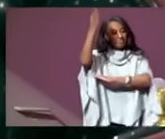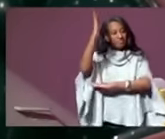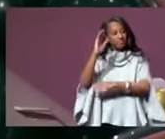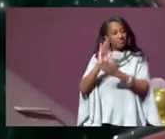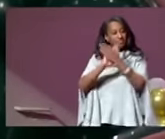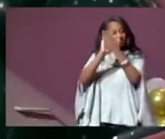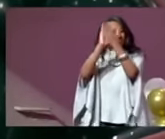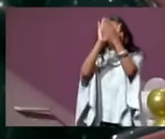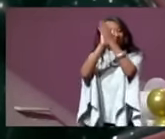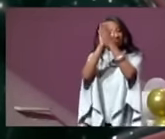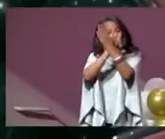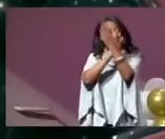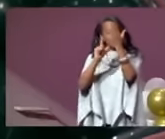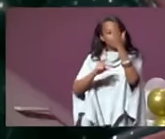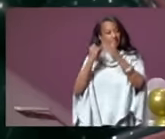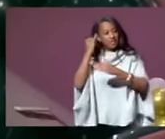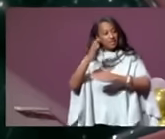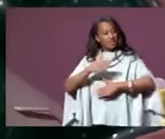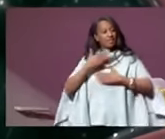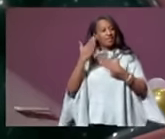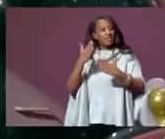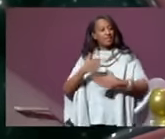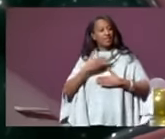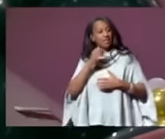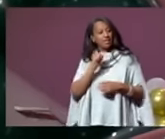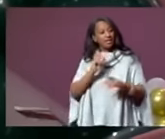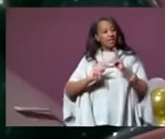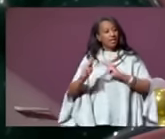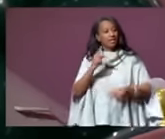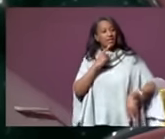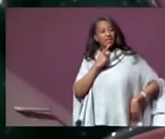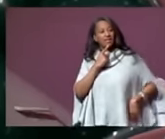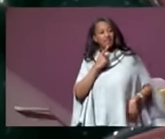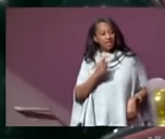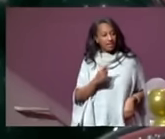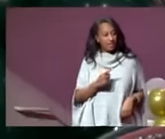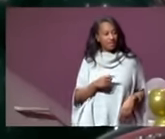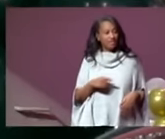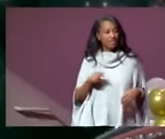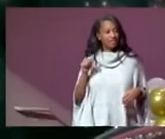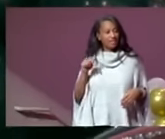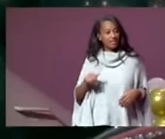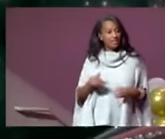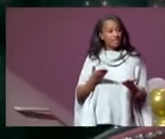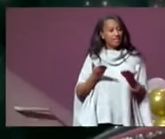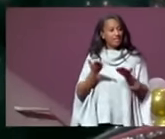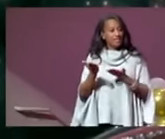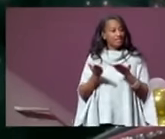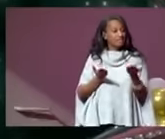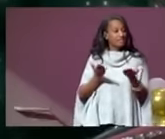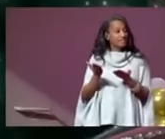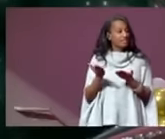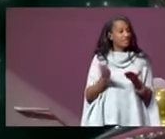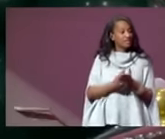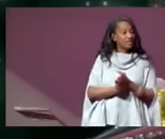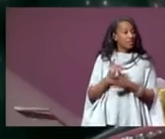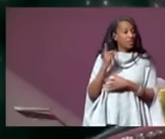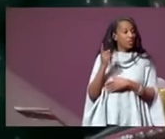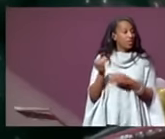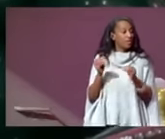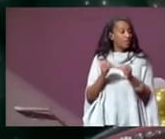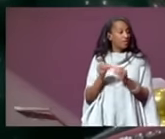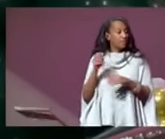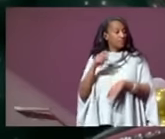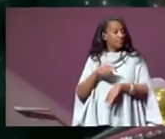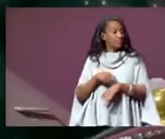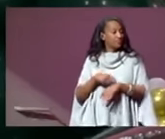praise if you're glad. As the old folk would say, to be in the service. One more time.